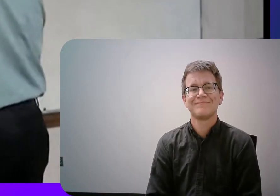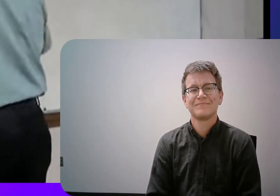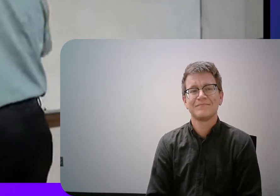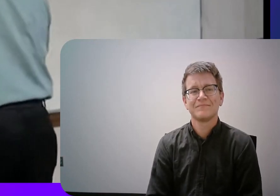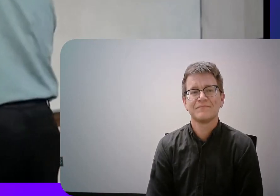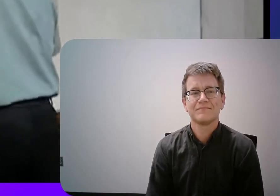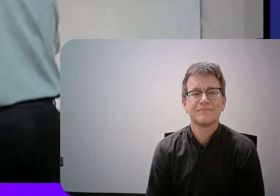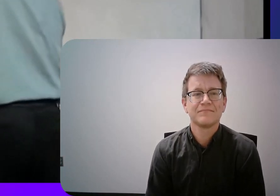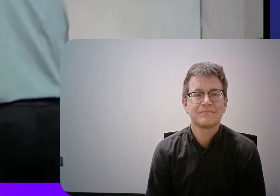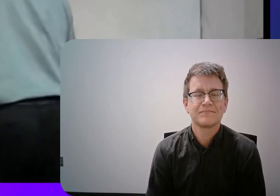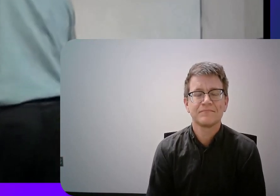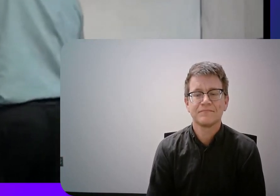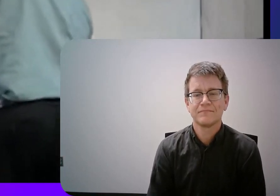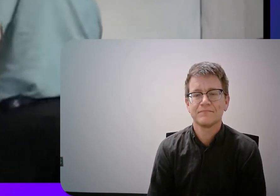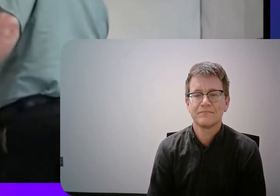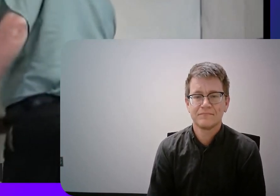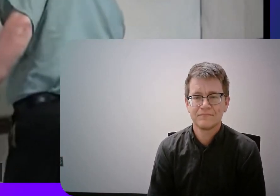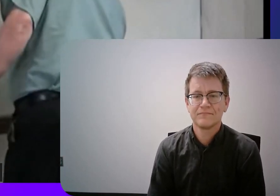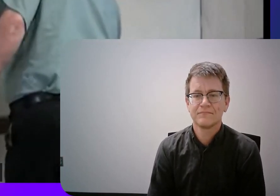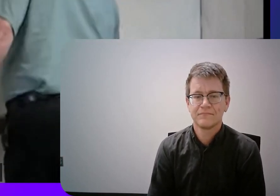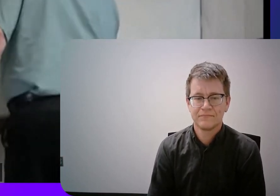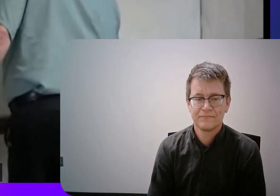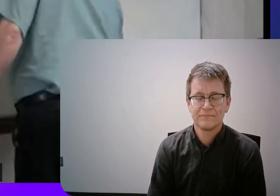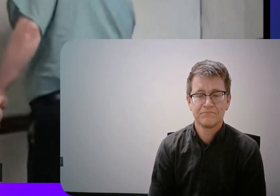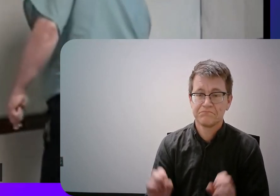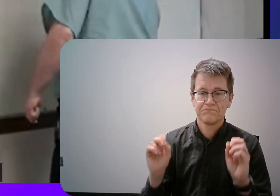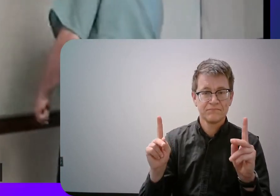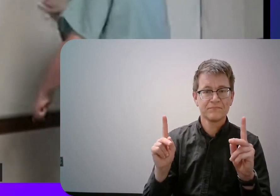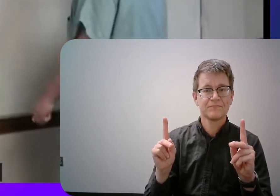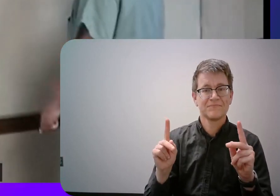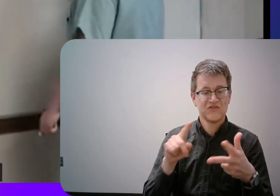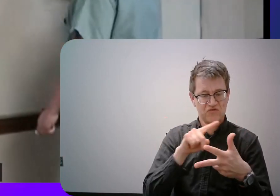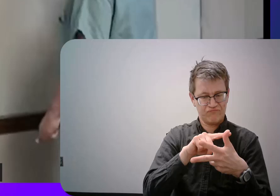So now we try to understand